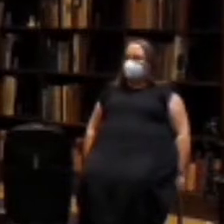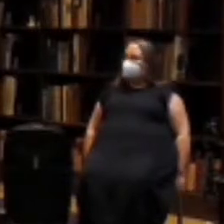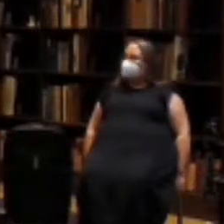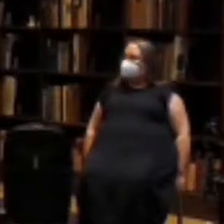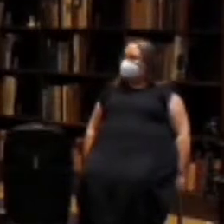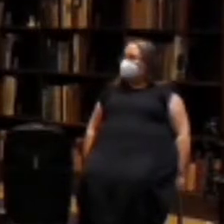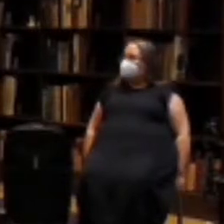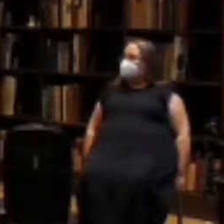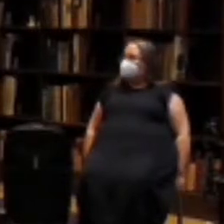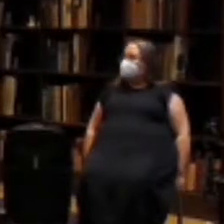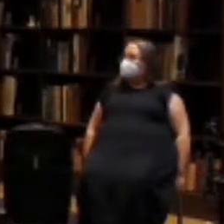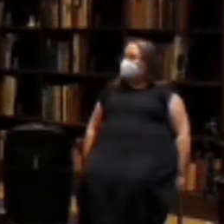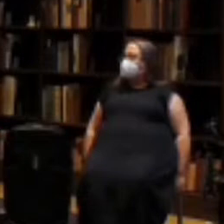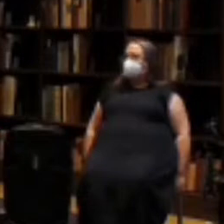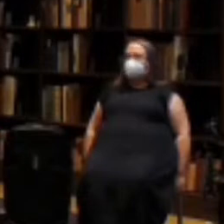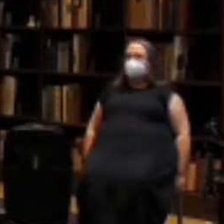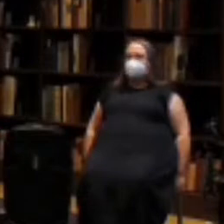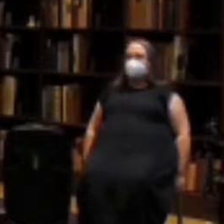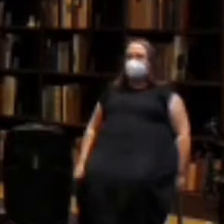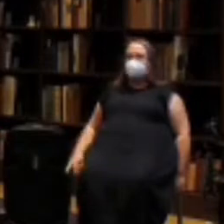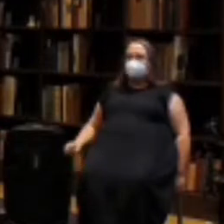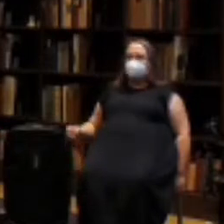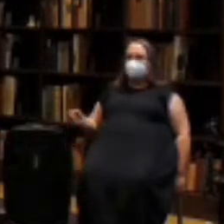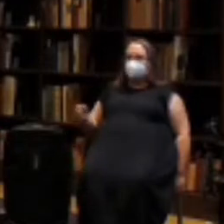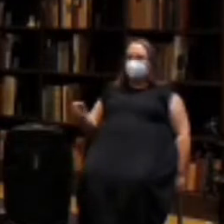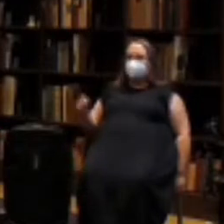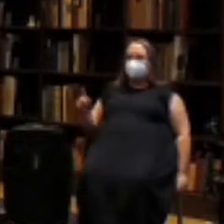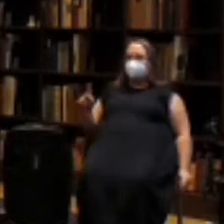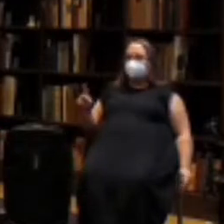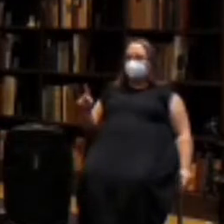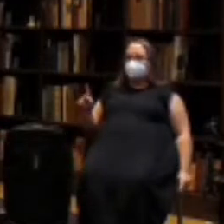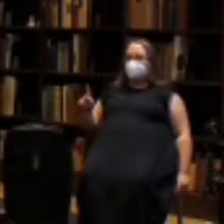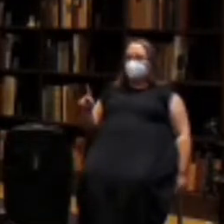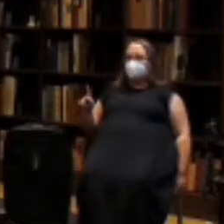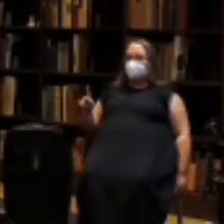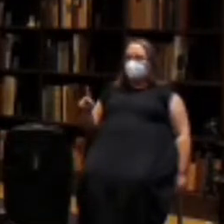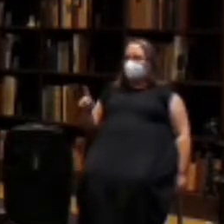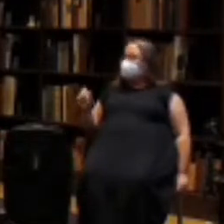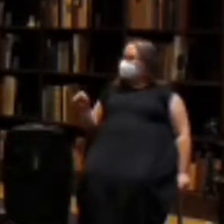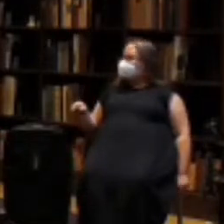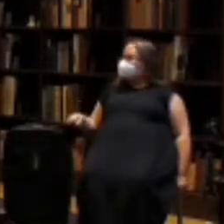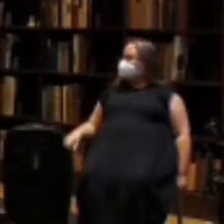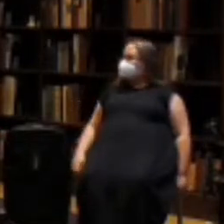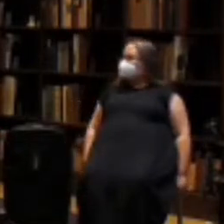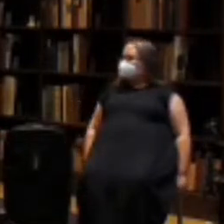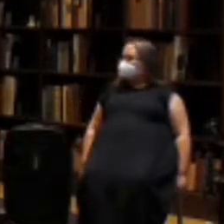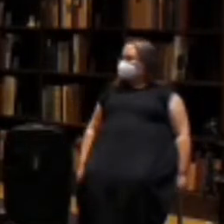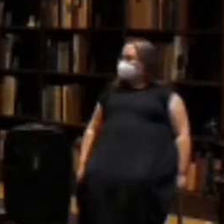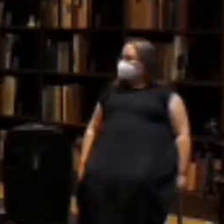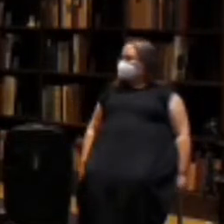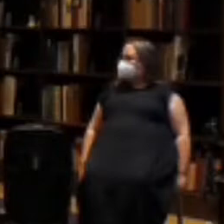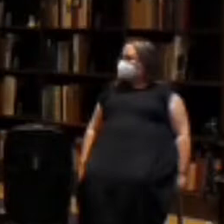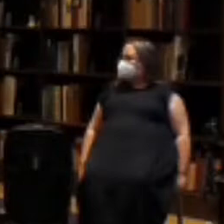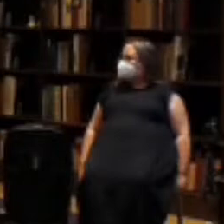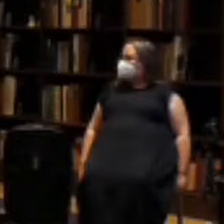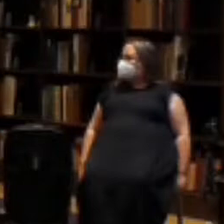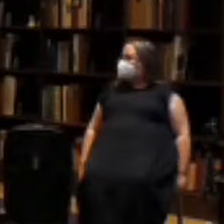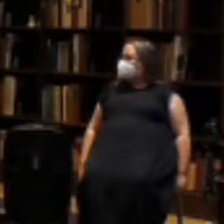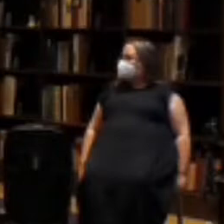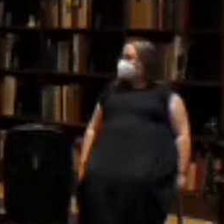Cleve, would you like to, can I bring it to people, or is that? Yeah, we can if do anybody's that. got a question, Sure, I'm happy